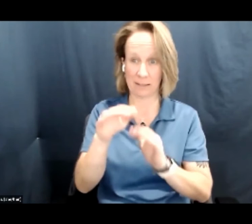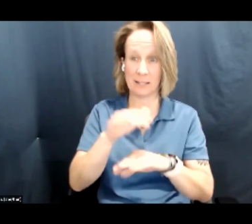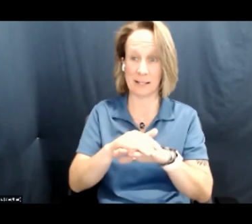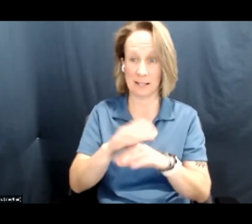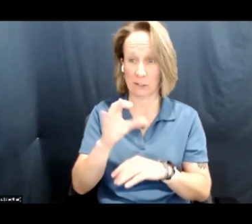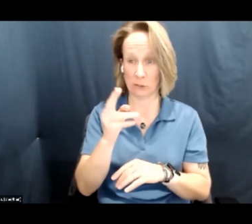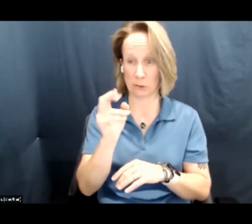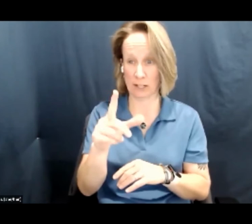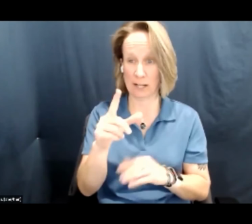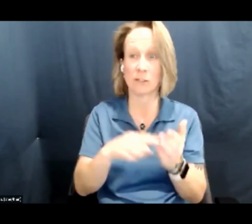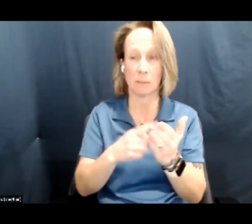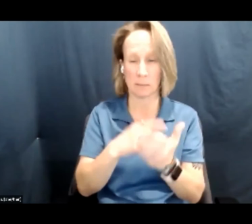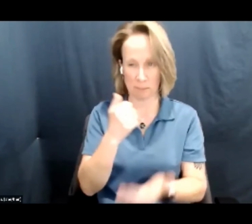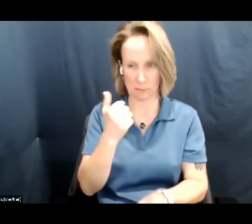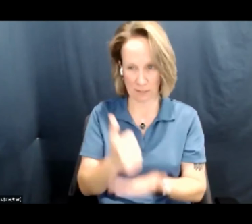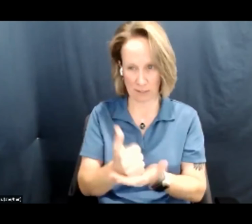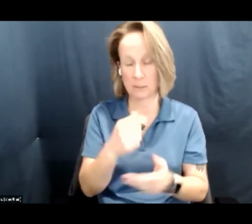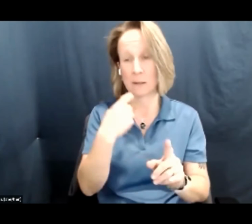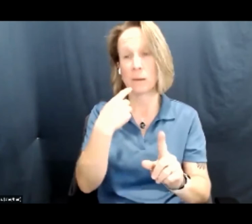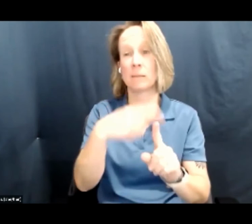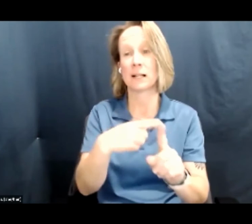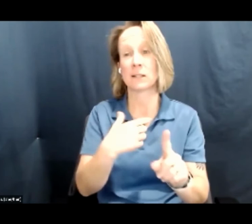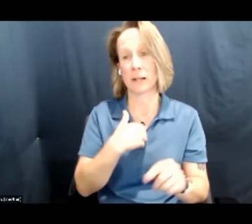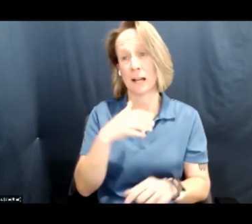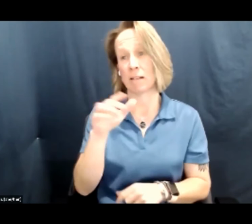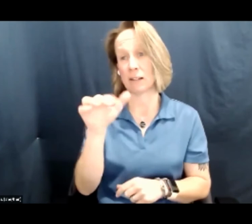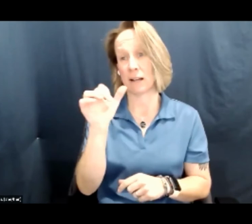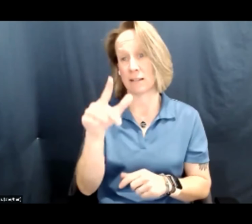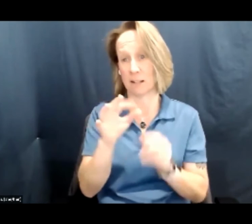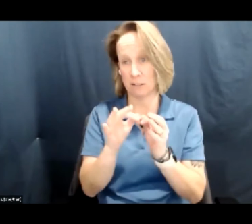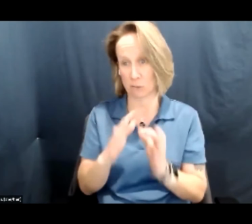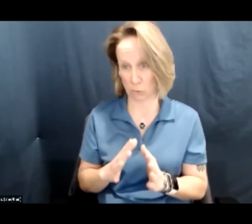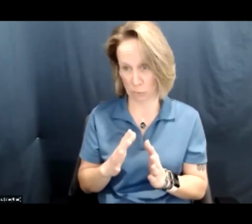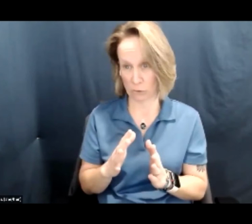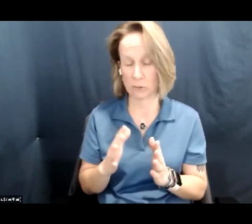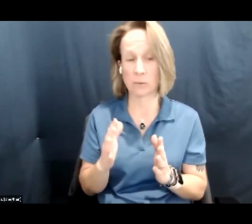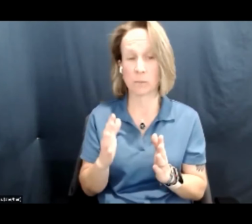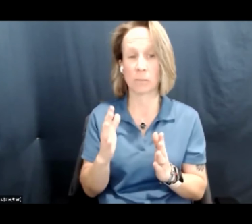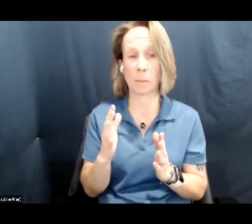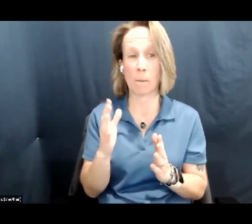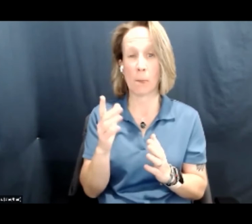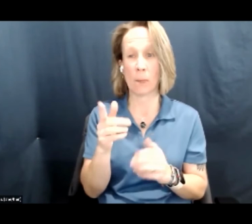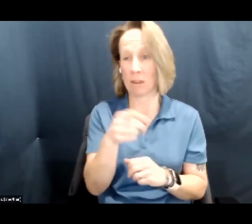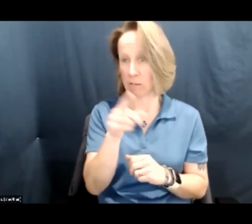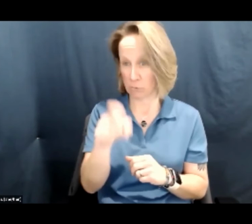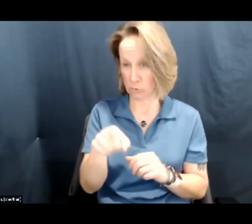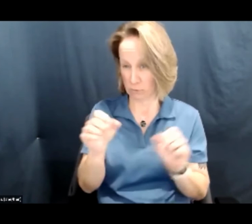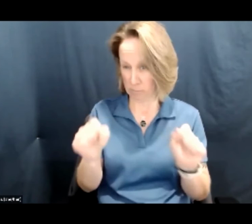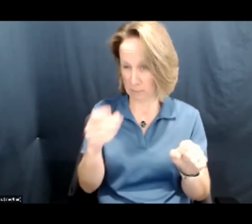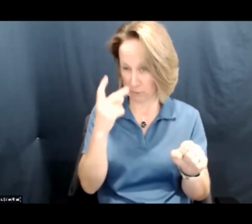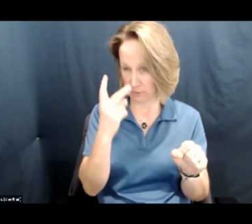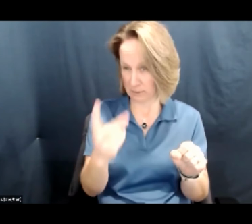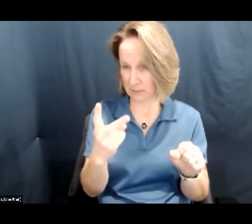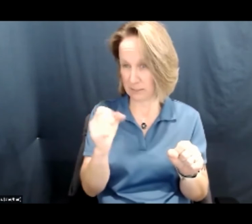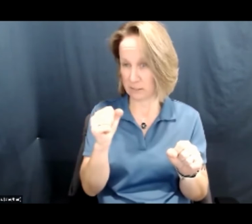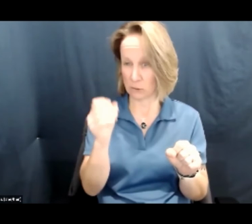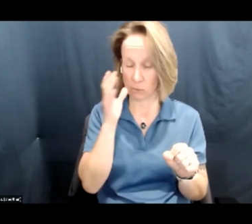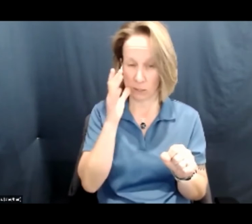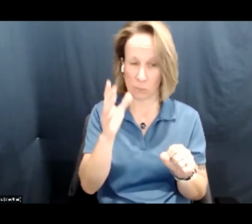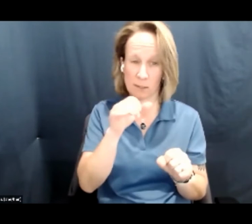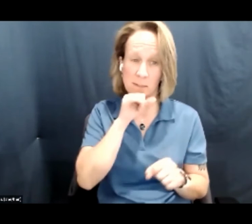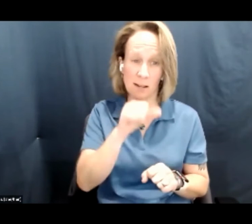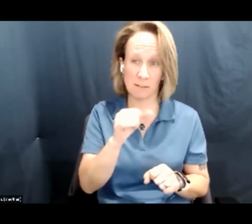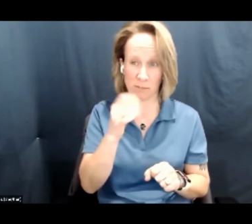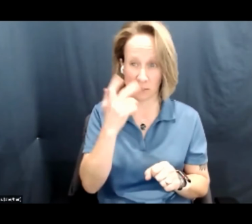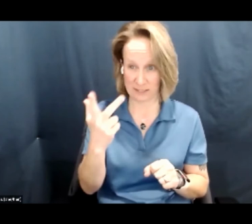We have ASL interpreters with us today, so they should be visible on your screen. So I'd love to see in the chat, if you can see